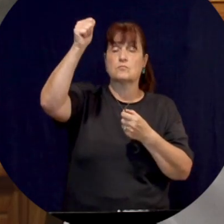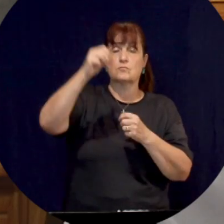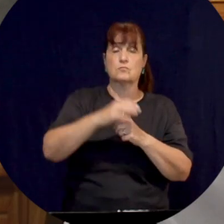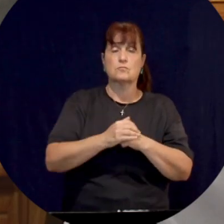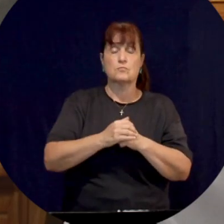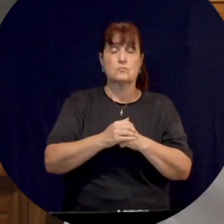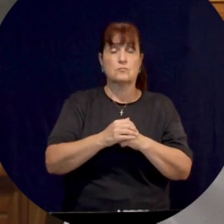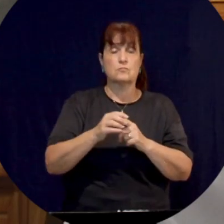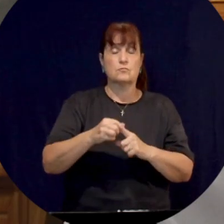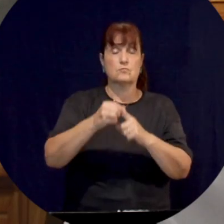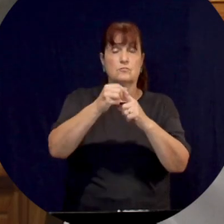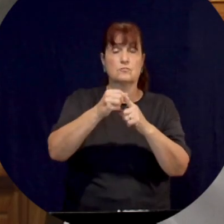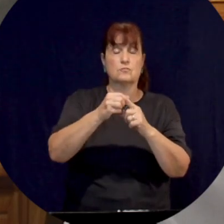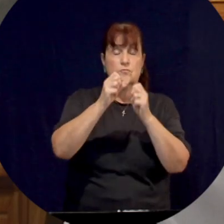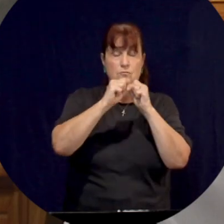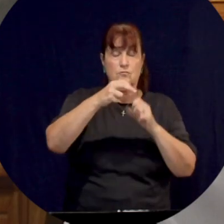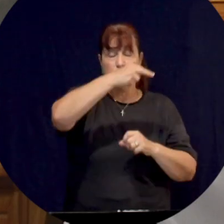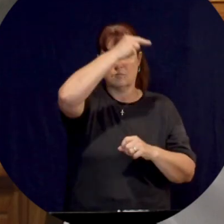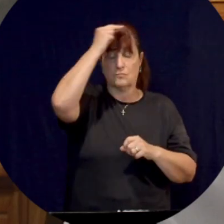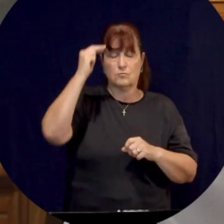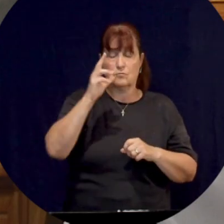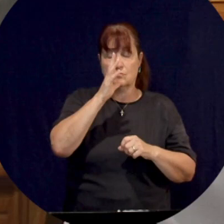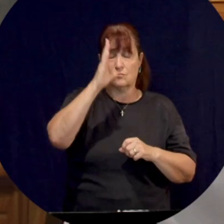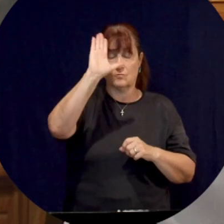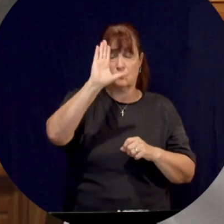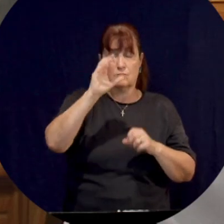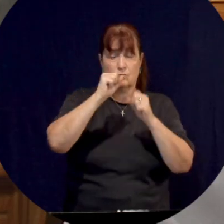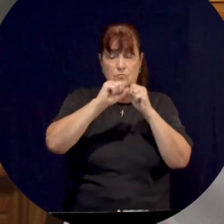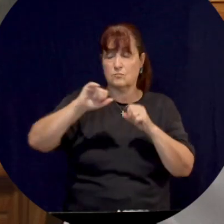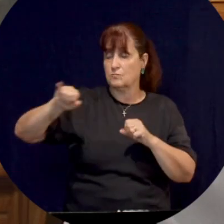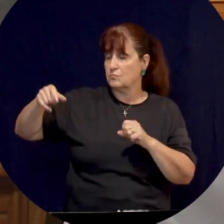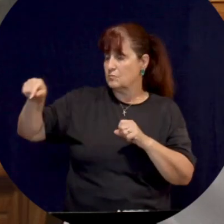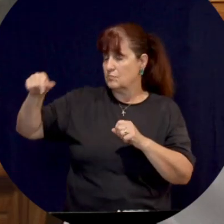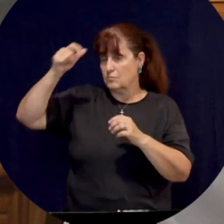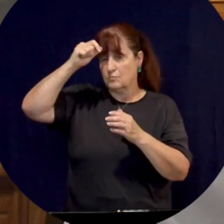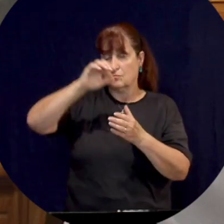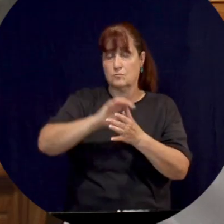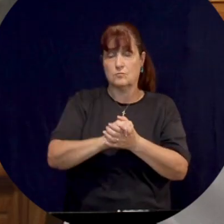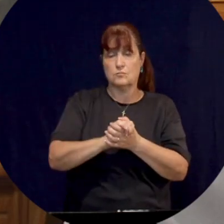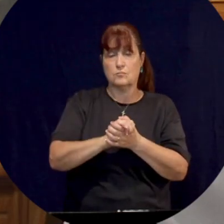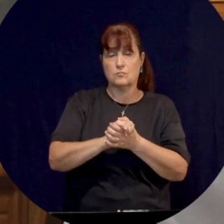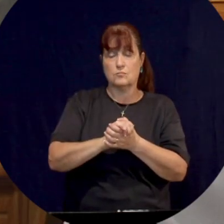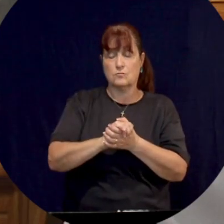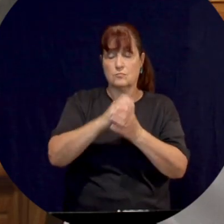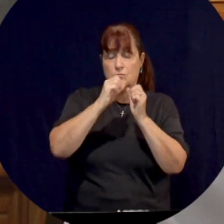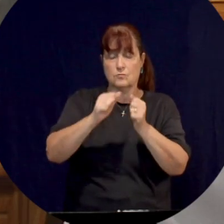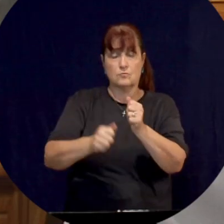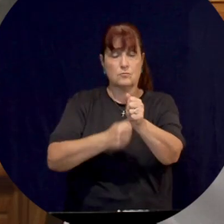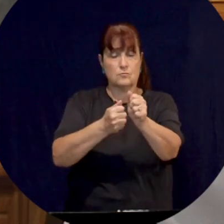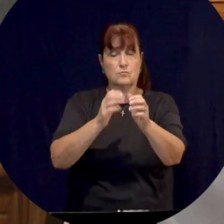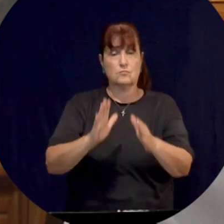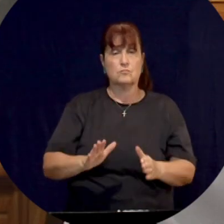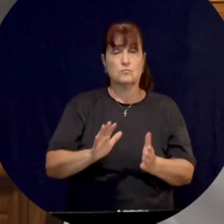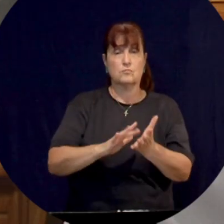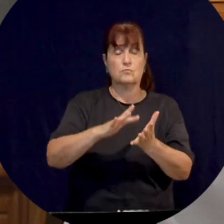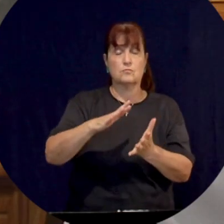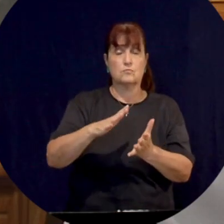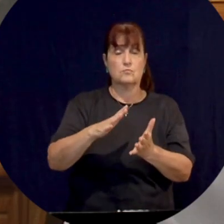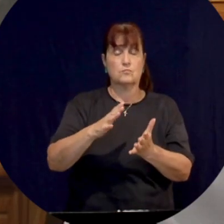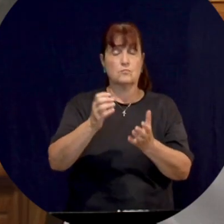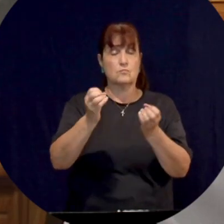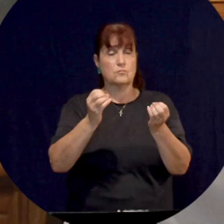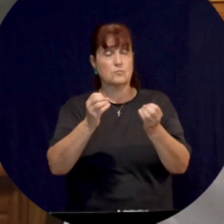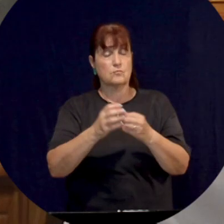blessed Virgin Mary, the Mother of God, with blessed Joseph, her spouse, with your blessed apostles and glorious